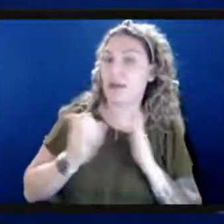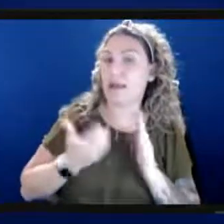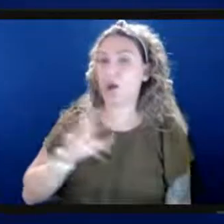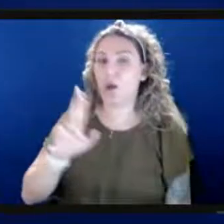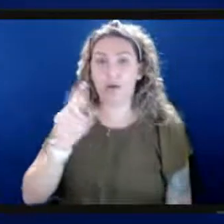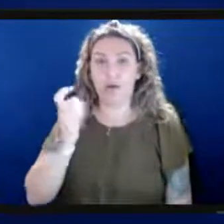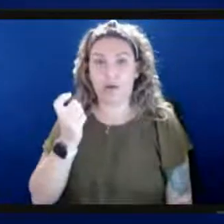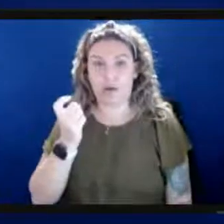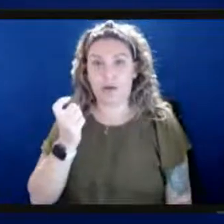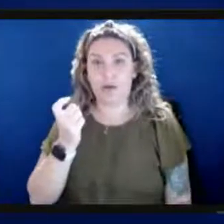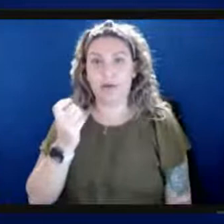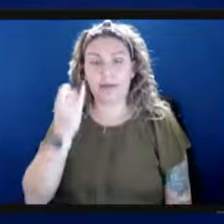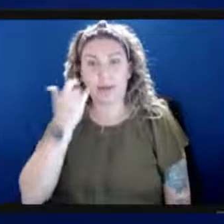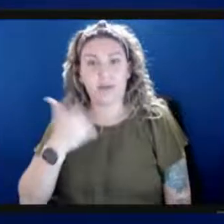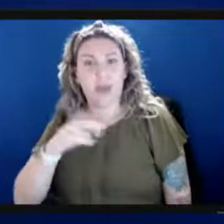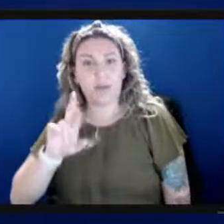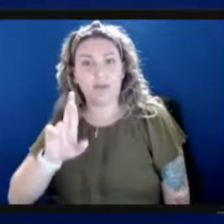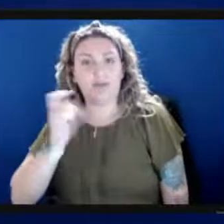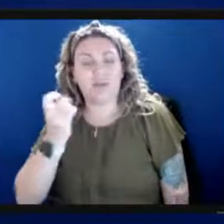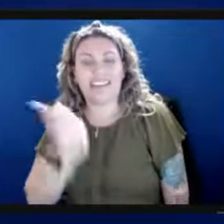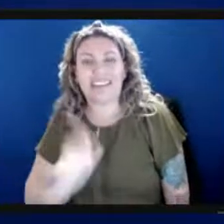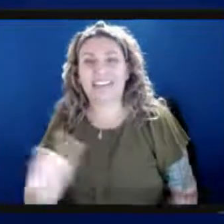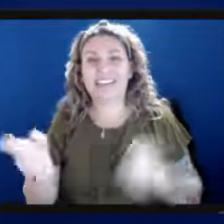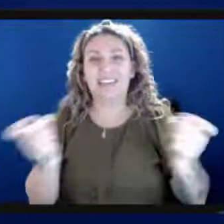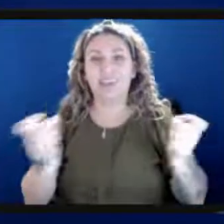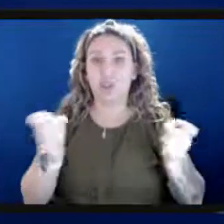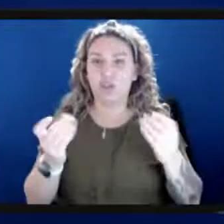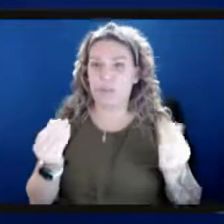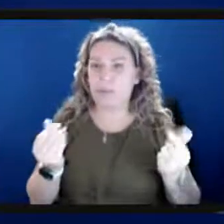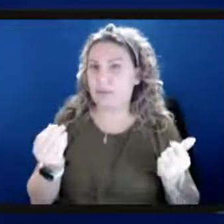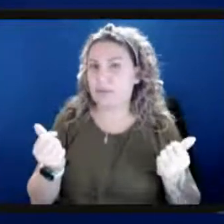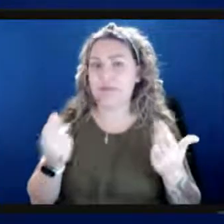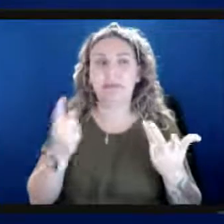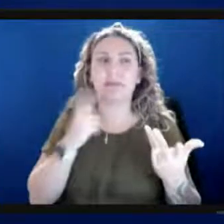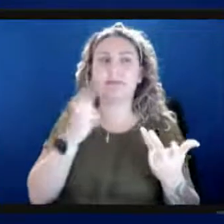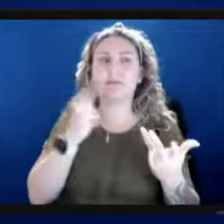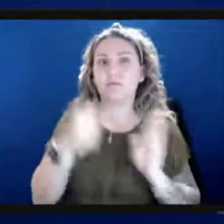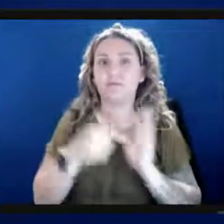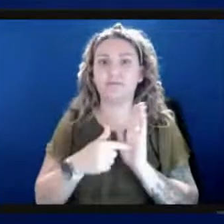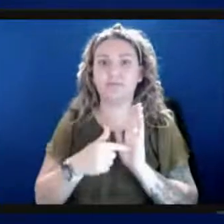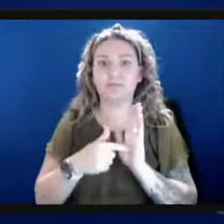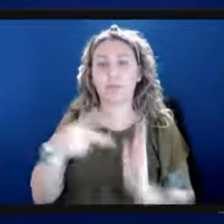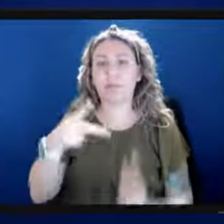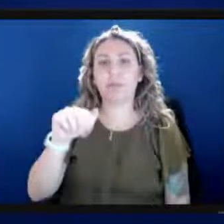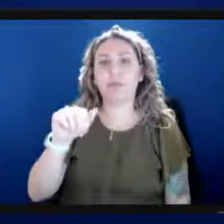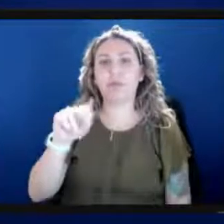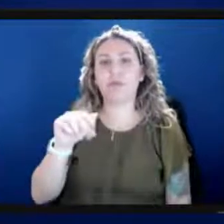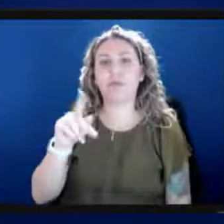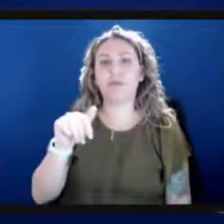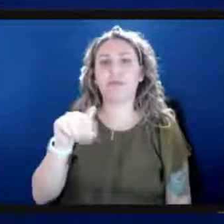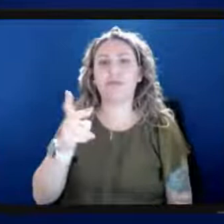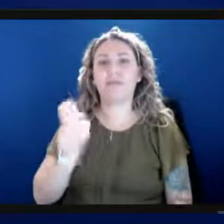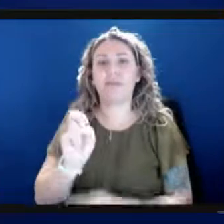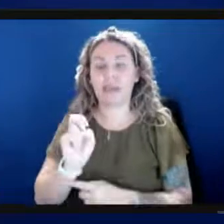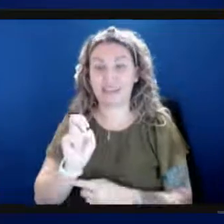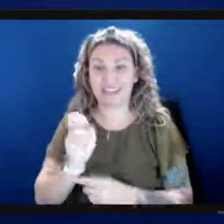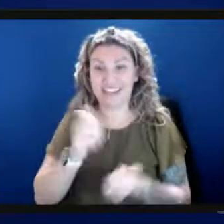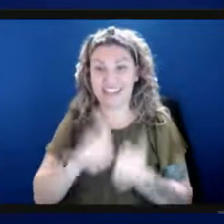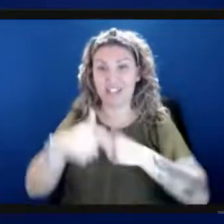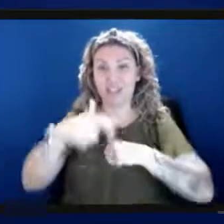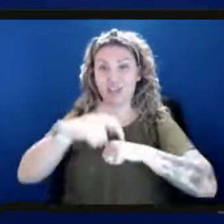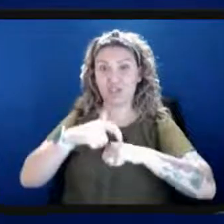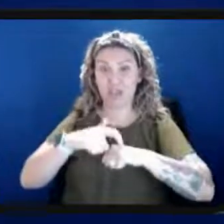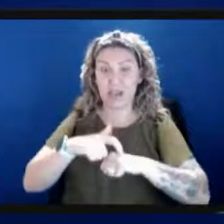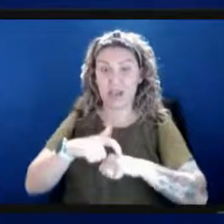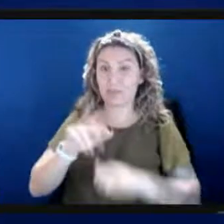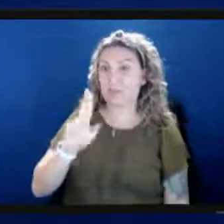I'm prescribing any controlled substance, for instance, so I'm going to give you the example of buprenorphine. Every time I put a prescription in, I am actually asked by